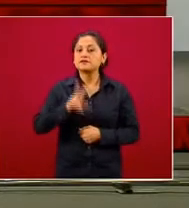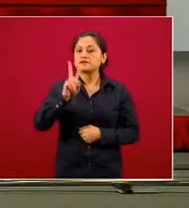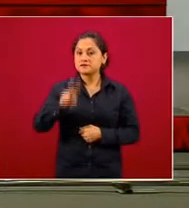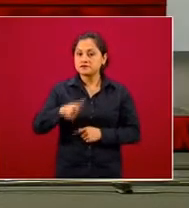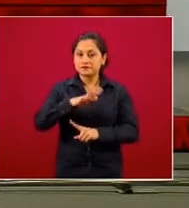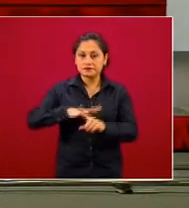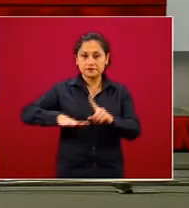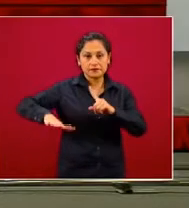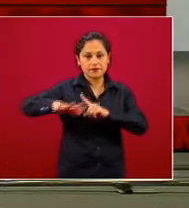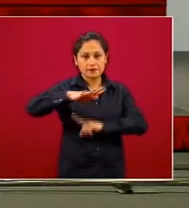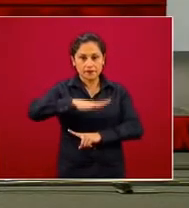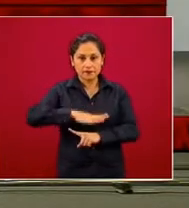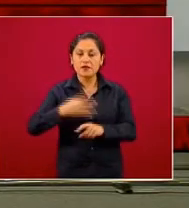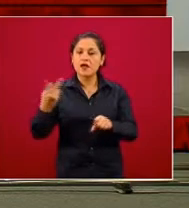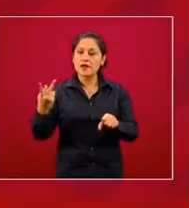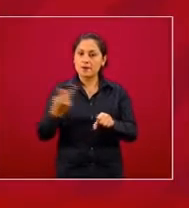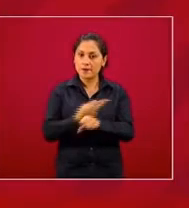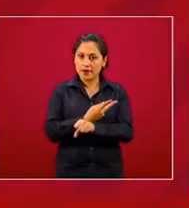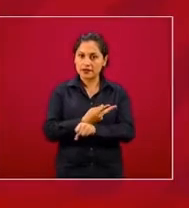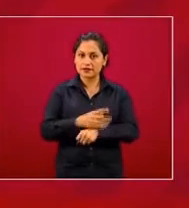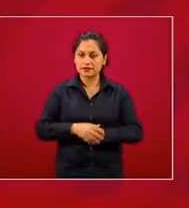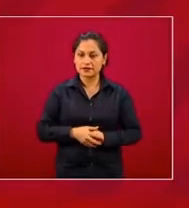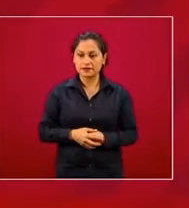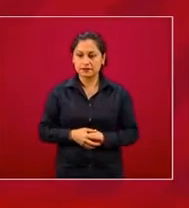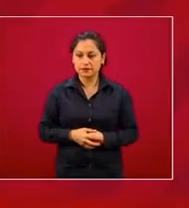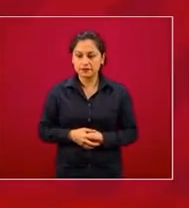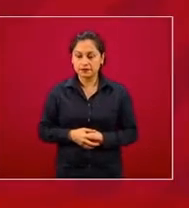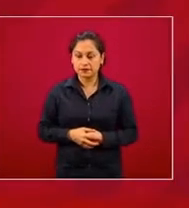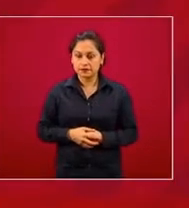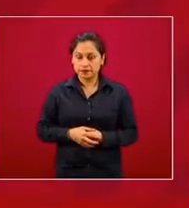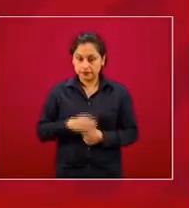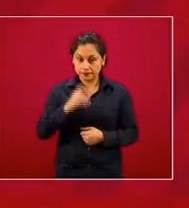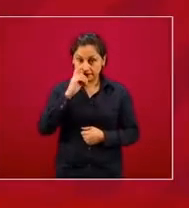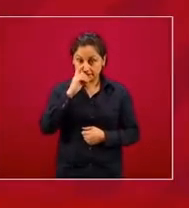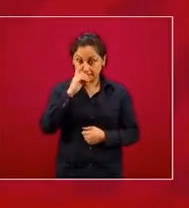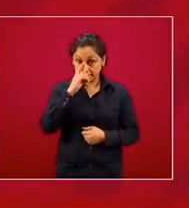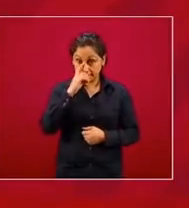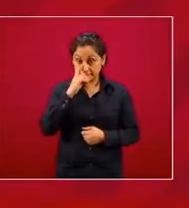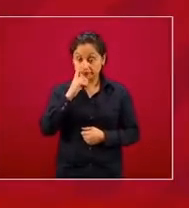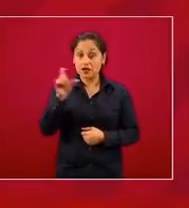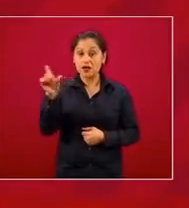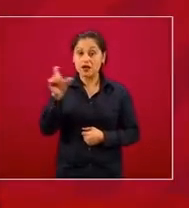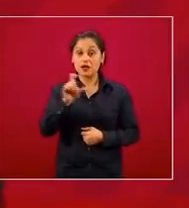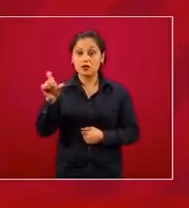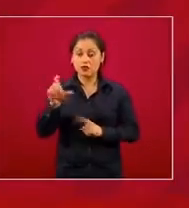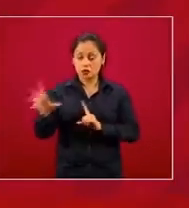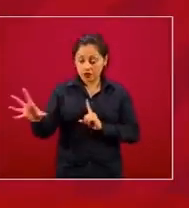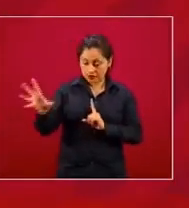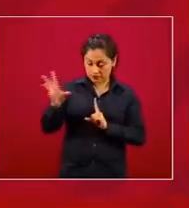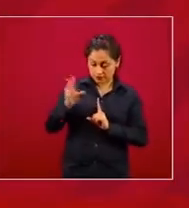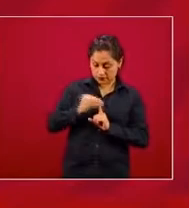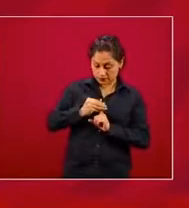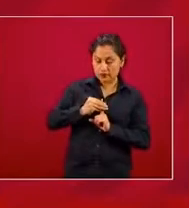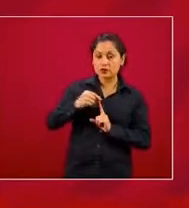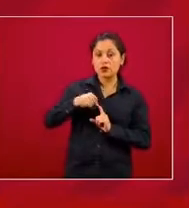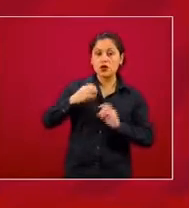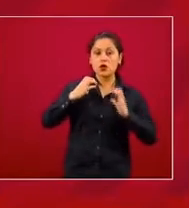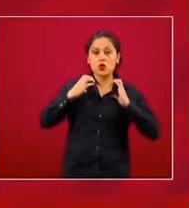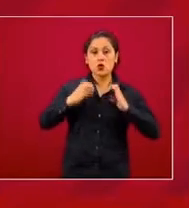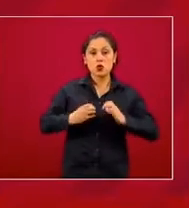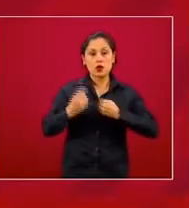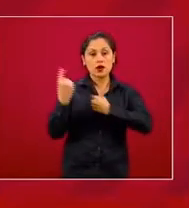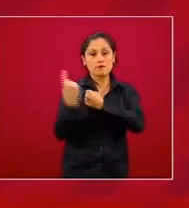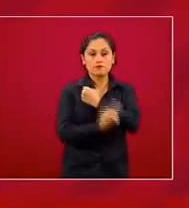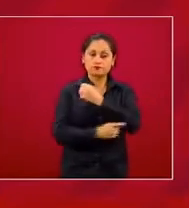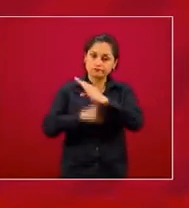the different cities where resistance to the infection that it comes from the immune system, hence the